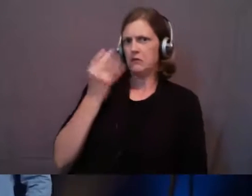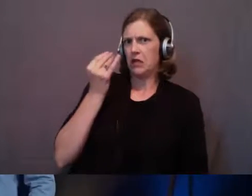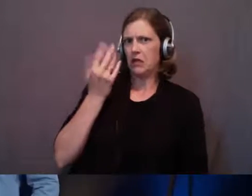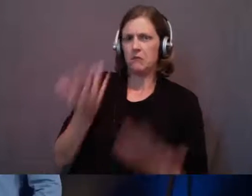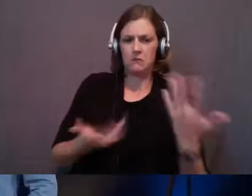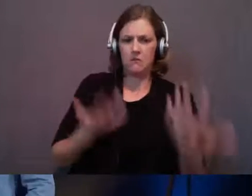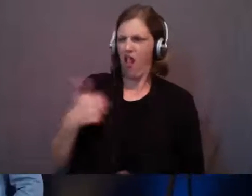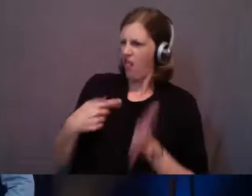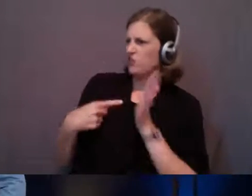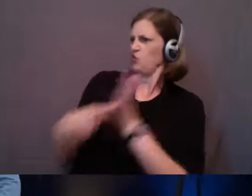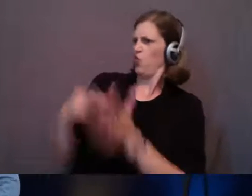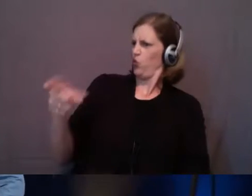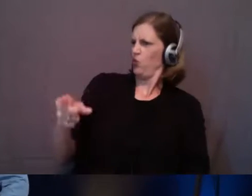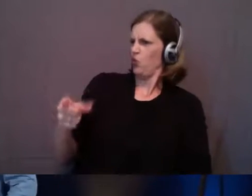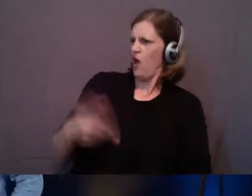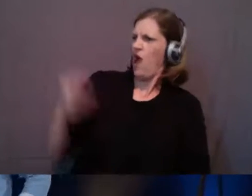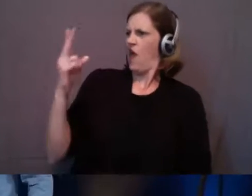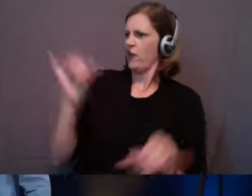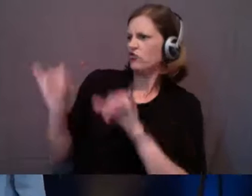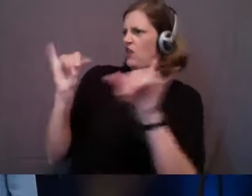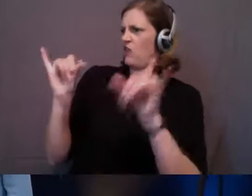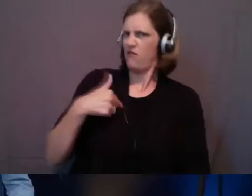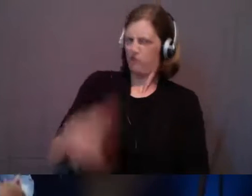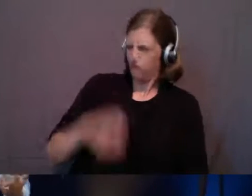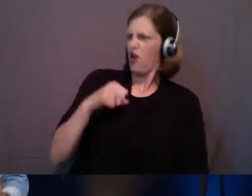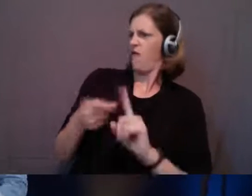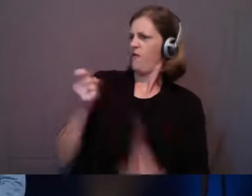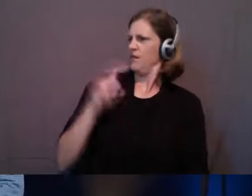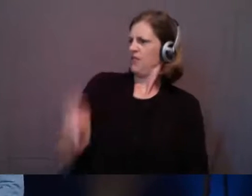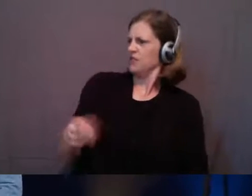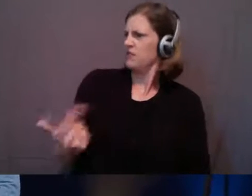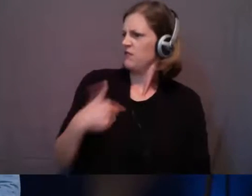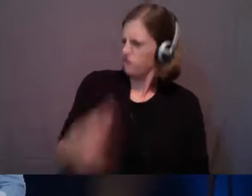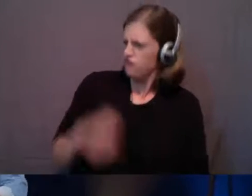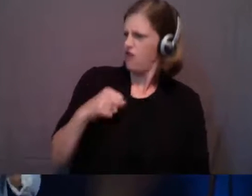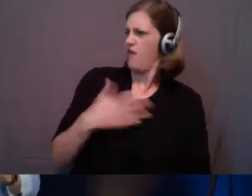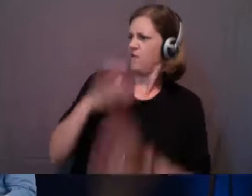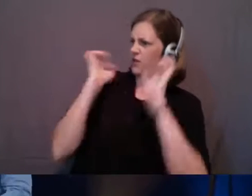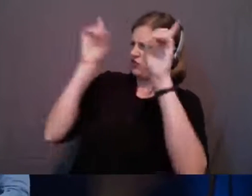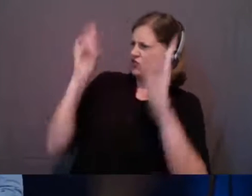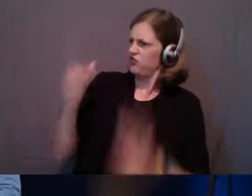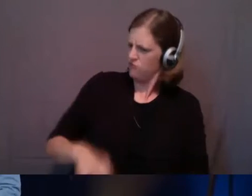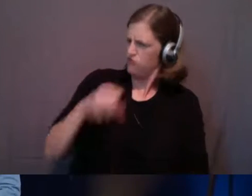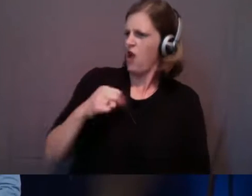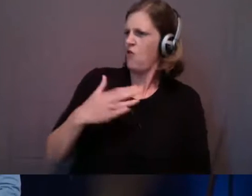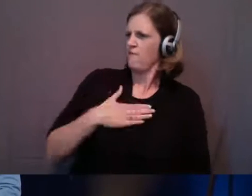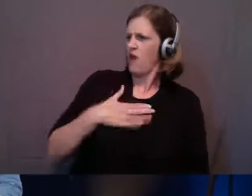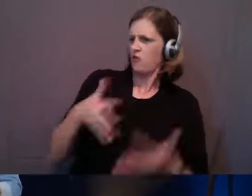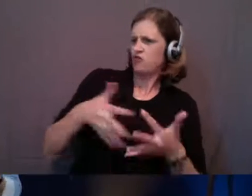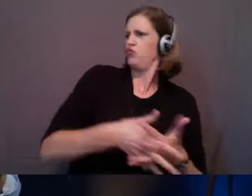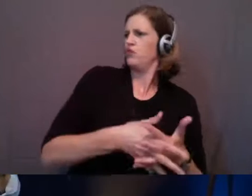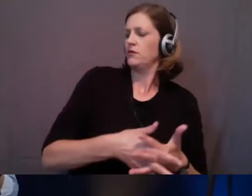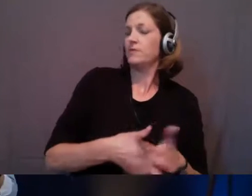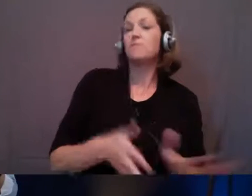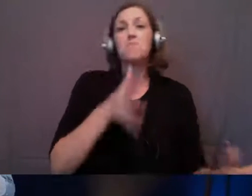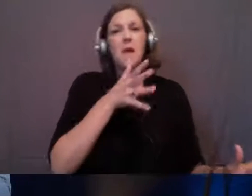I'll show you a higher standard. Yeah, I'm proud to be from Texas. I'm proud of my education. I'm proud of my roots. And my